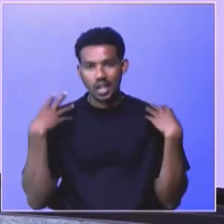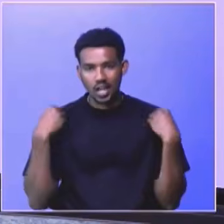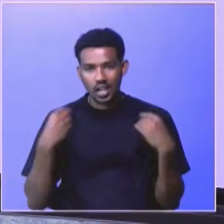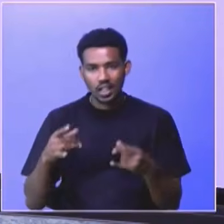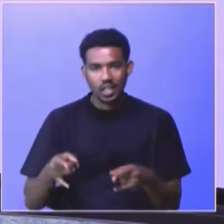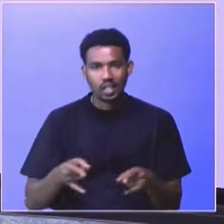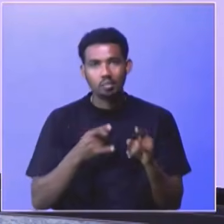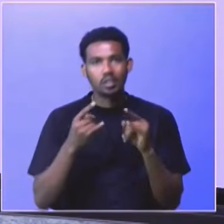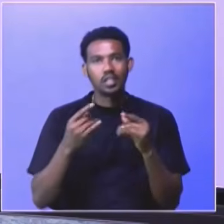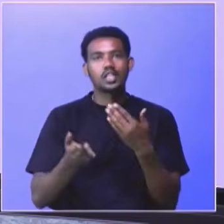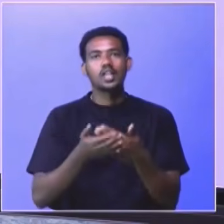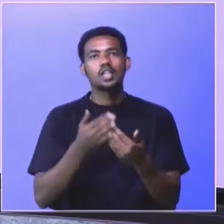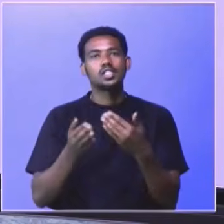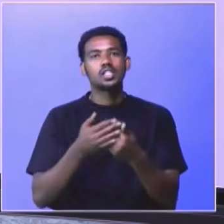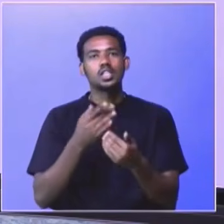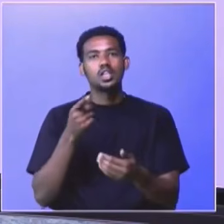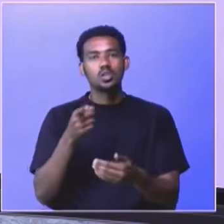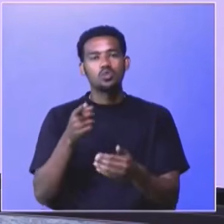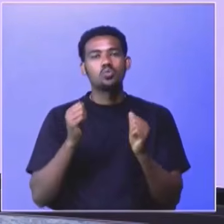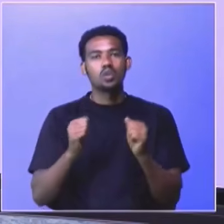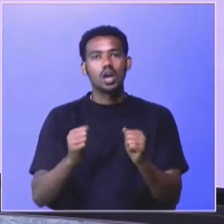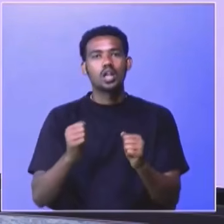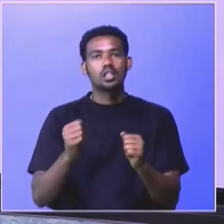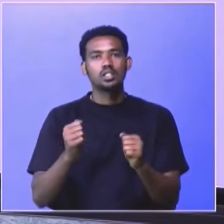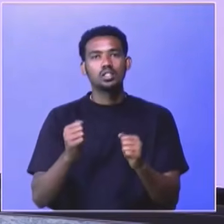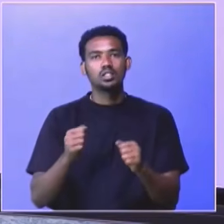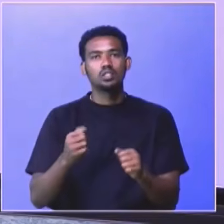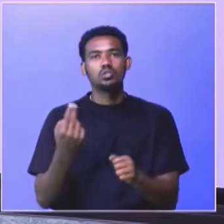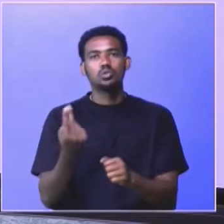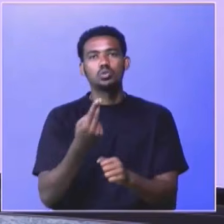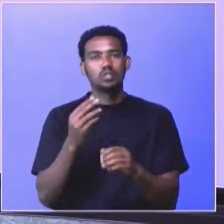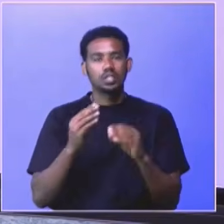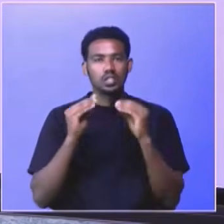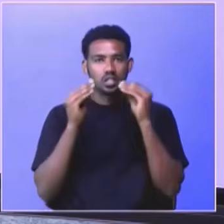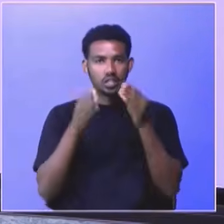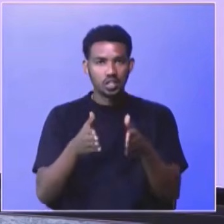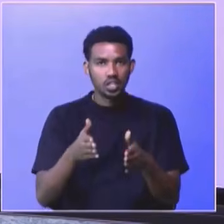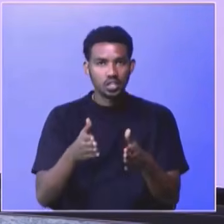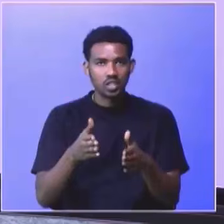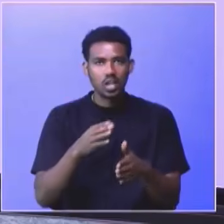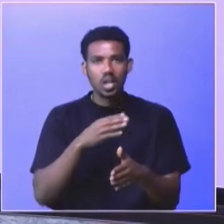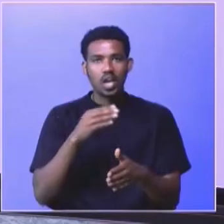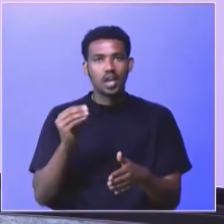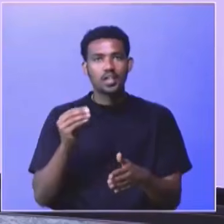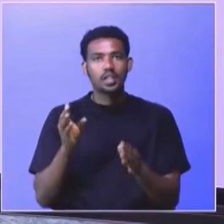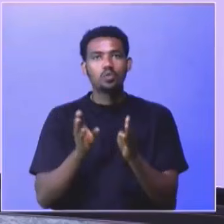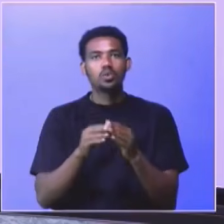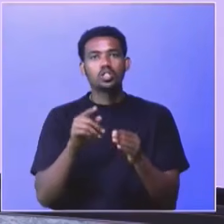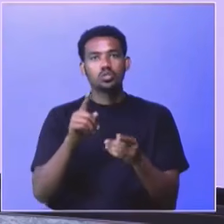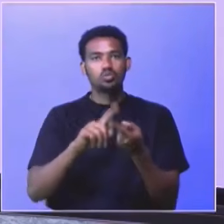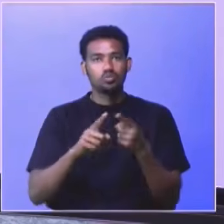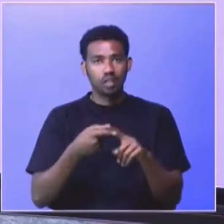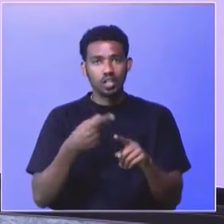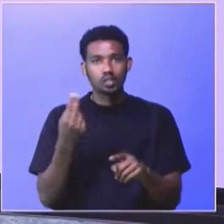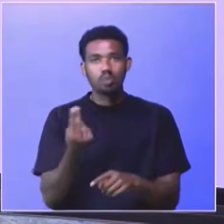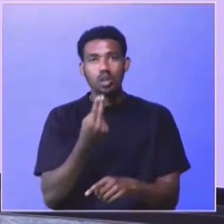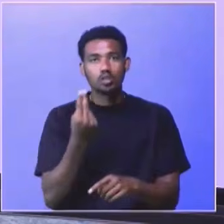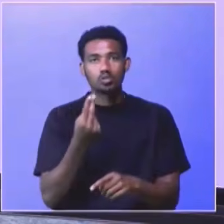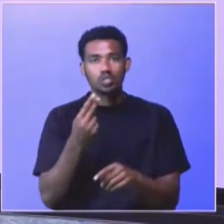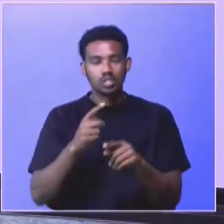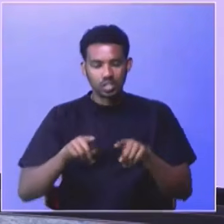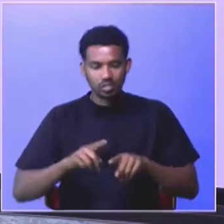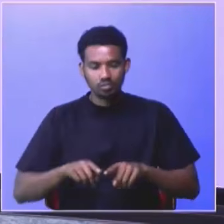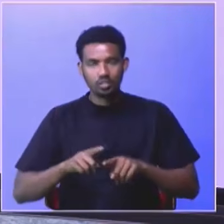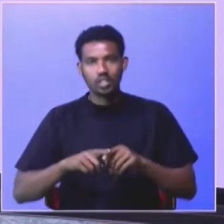that easily you can use in the school with your teachers and also with your friends by using